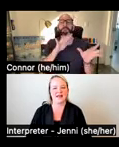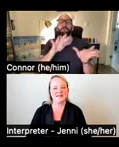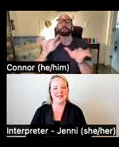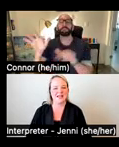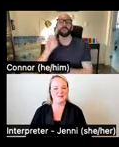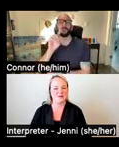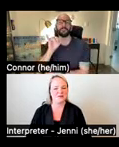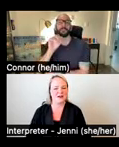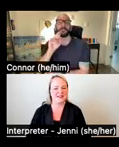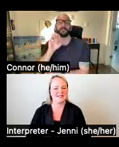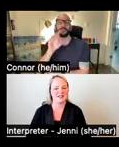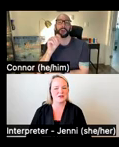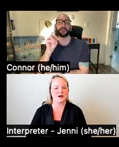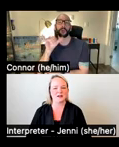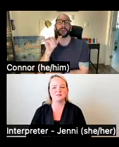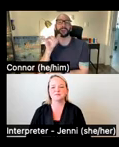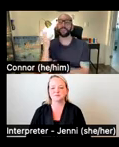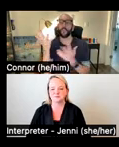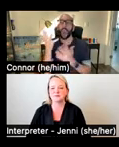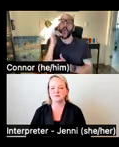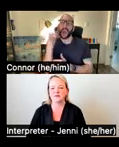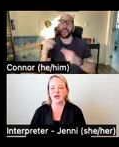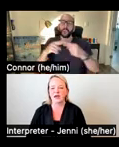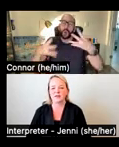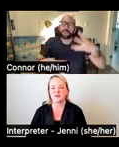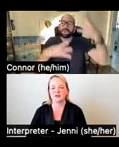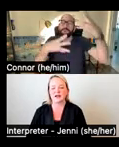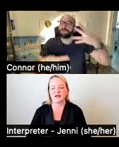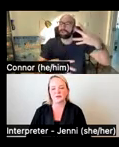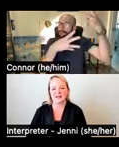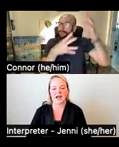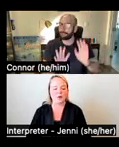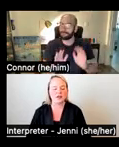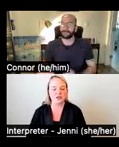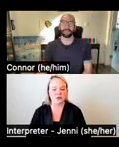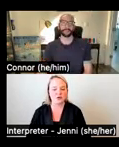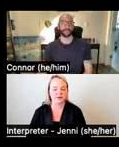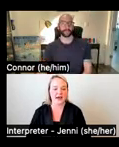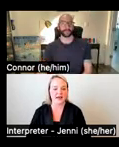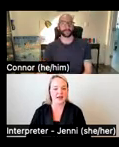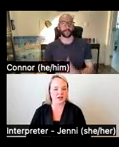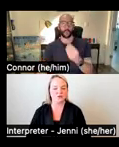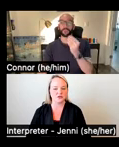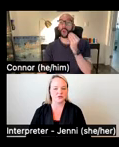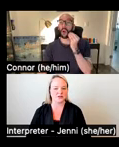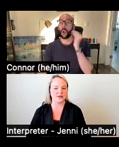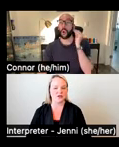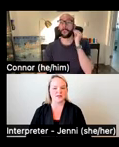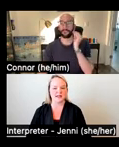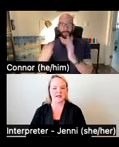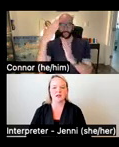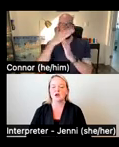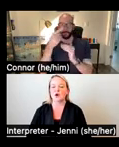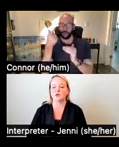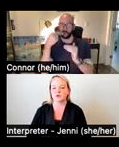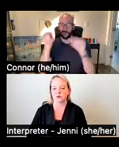One last thing before I continue on. The directory. I want to show you what that actual directory looks